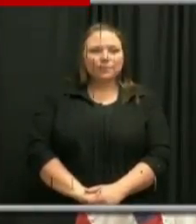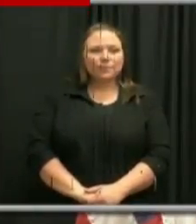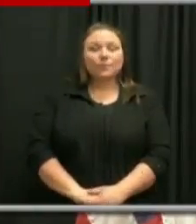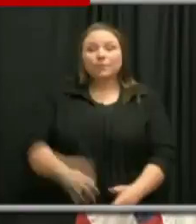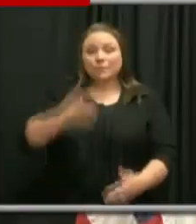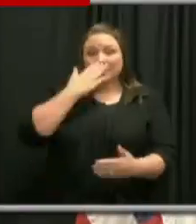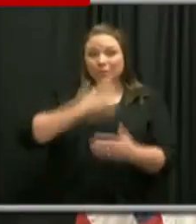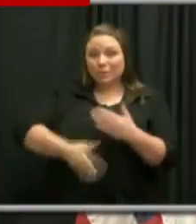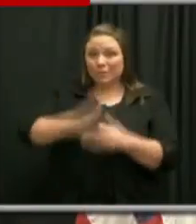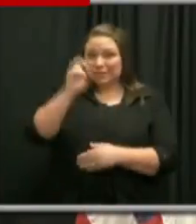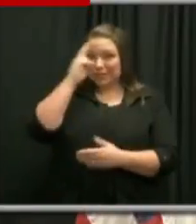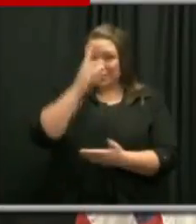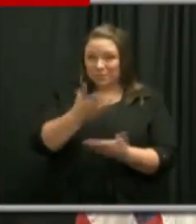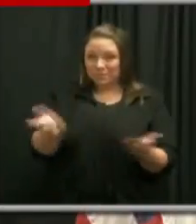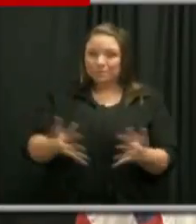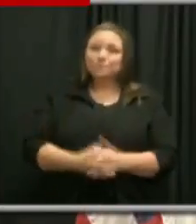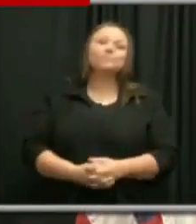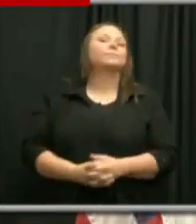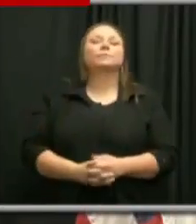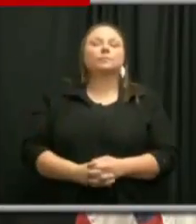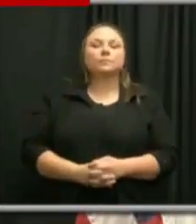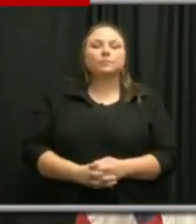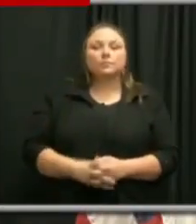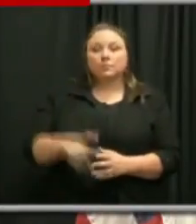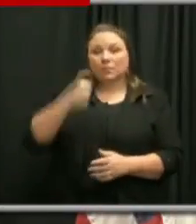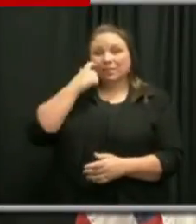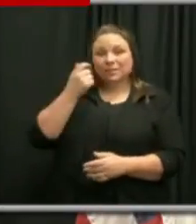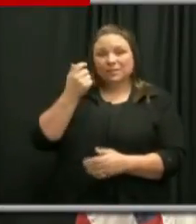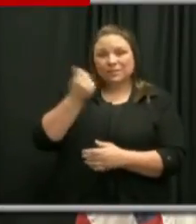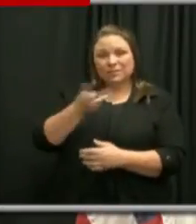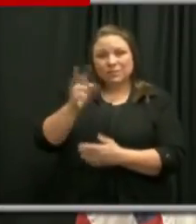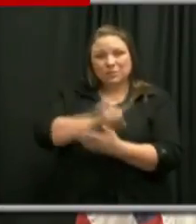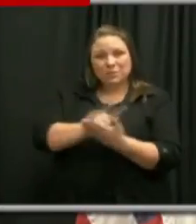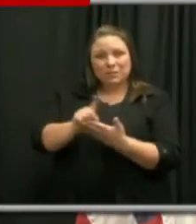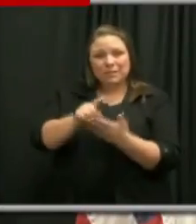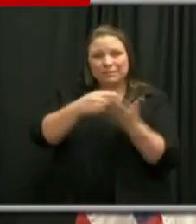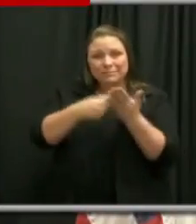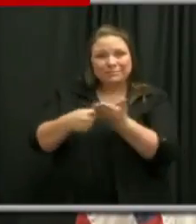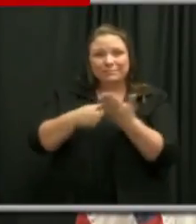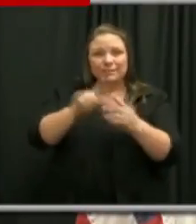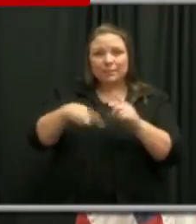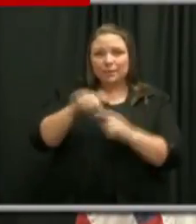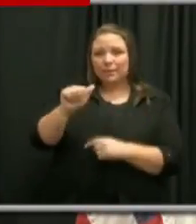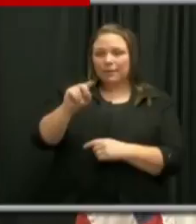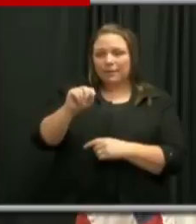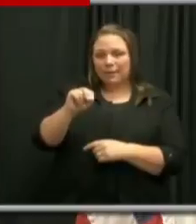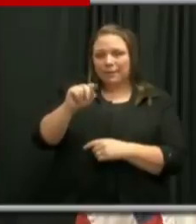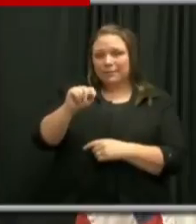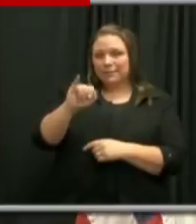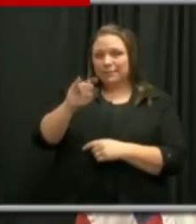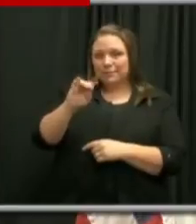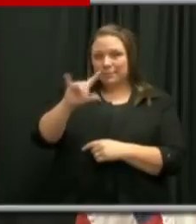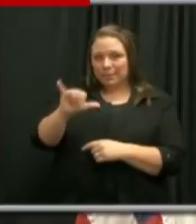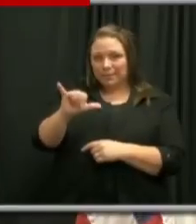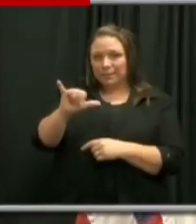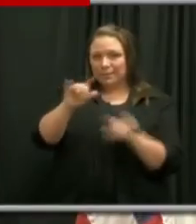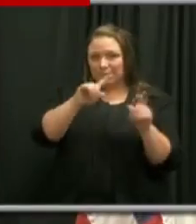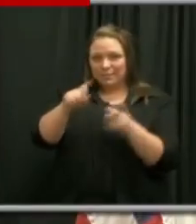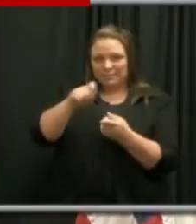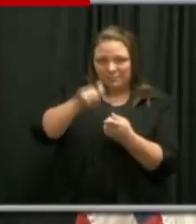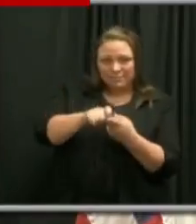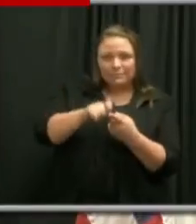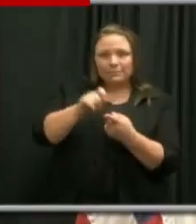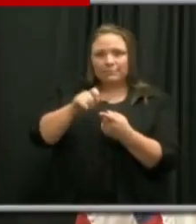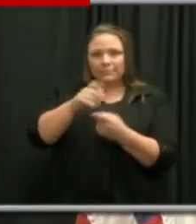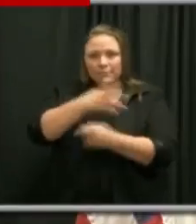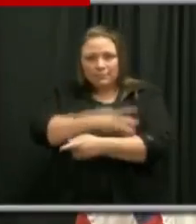Good morning, Nashville. Over the last couple of weeks, there's been a lot of discussion about antibodies and antibody tests. So this morning, I want to give you a few